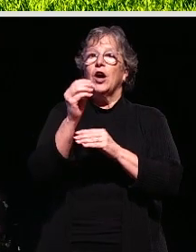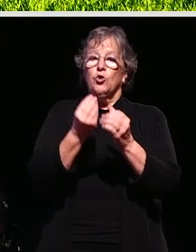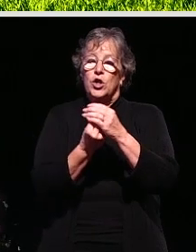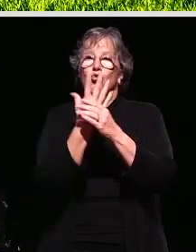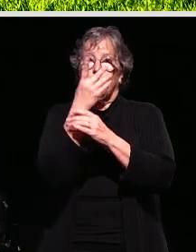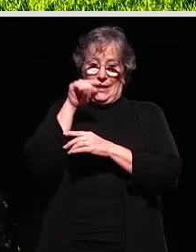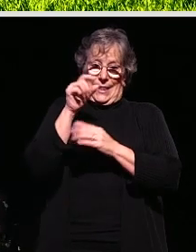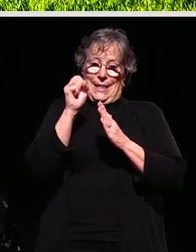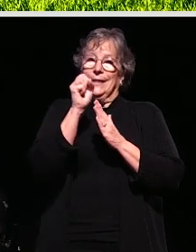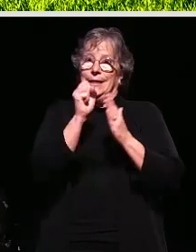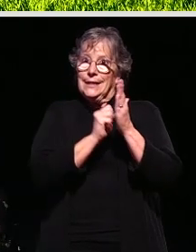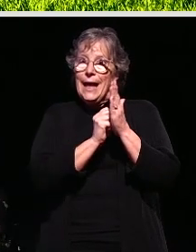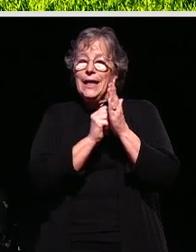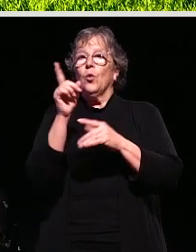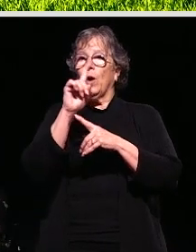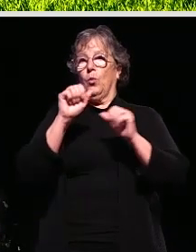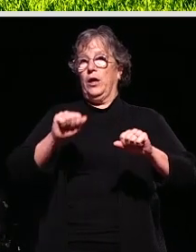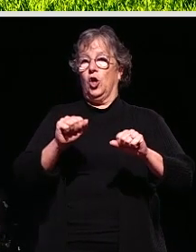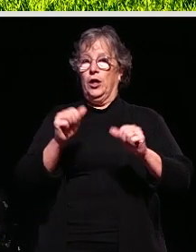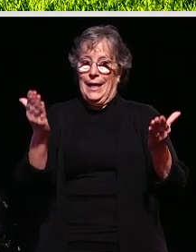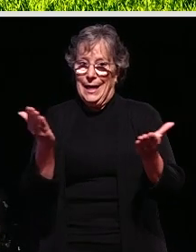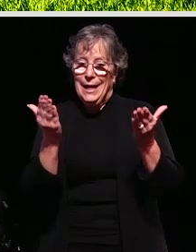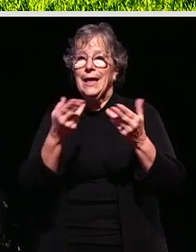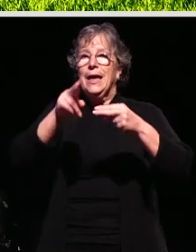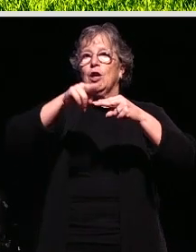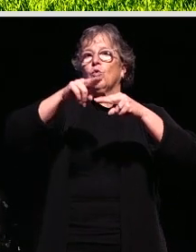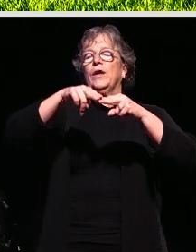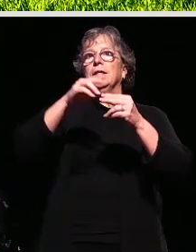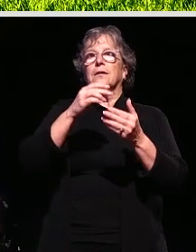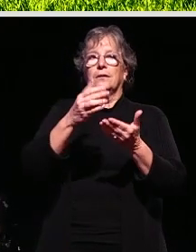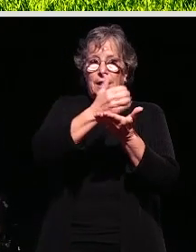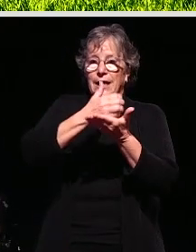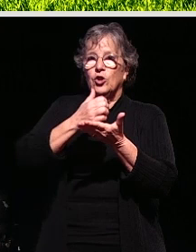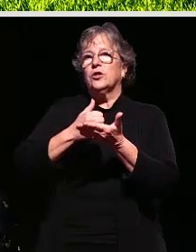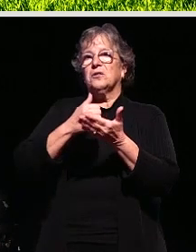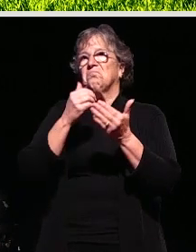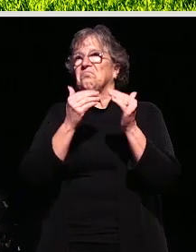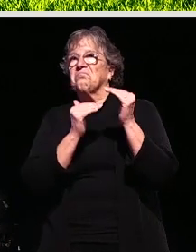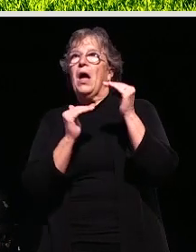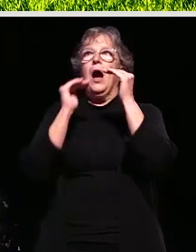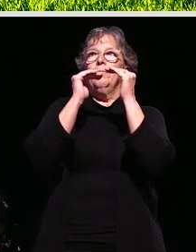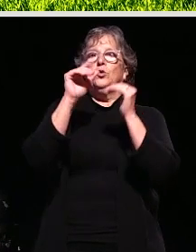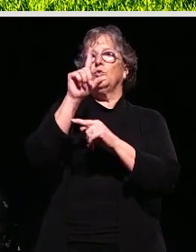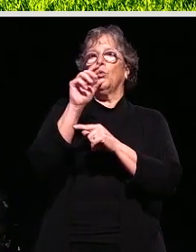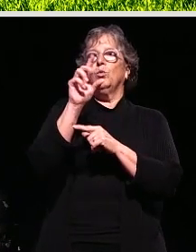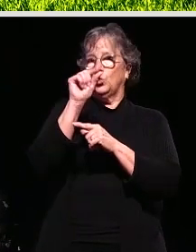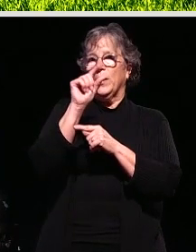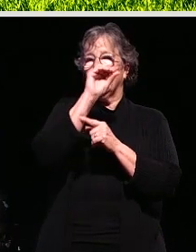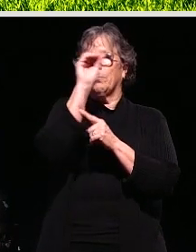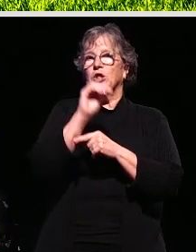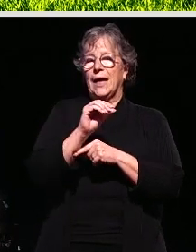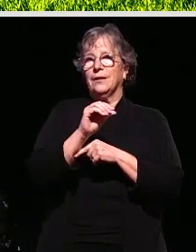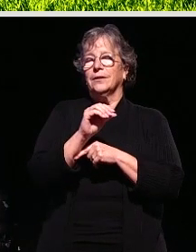state in our pipeline where we could boost yields up to 20% based on comparable performance that we've seen from customers